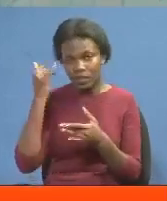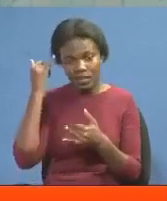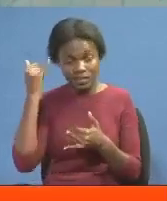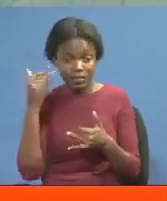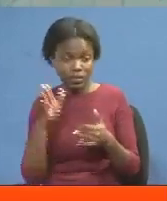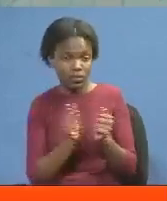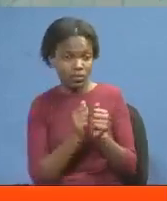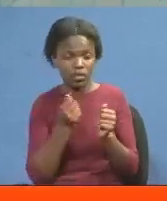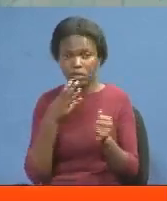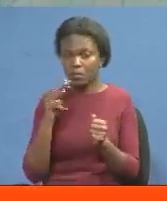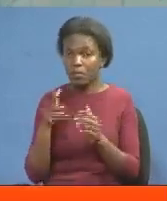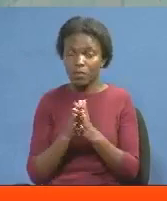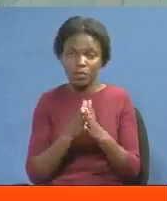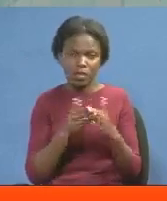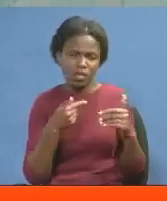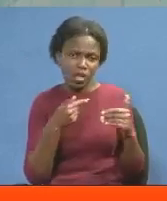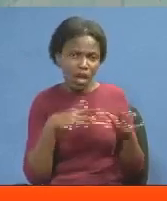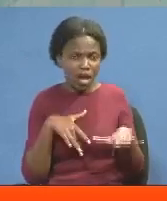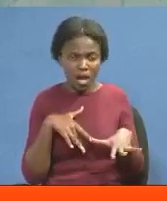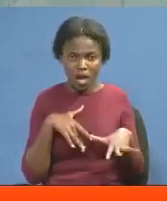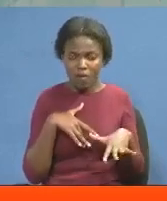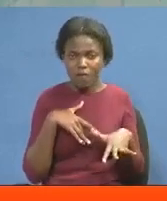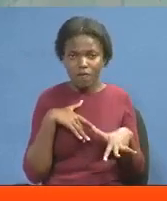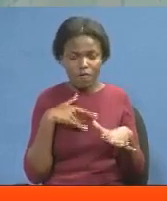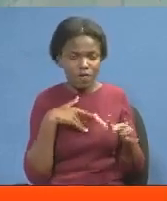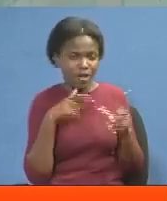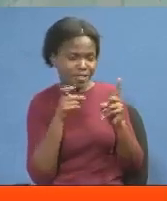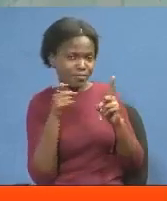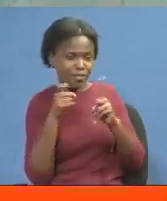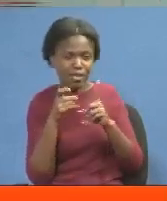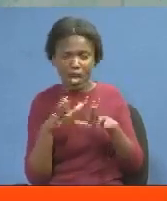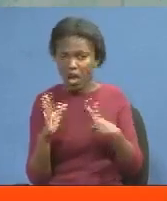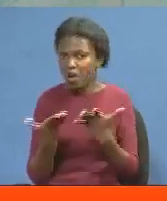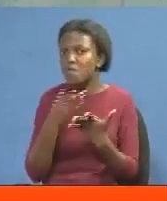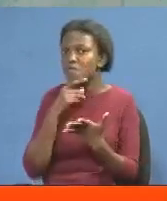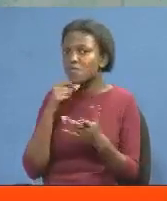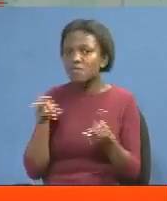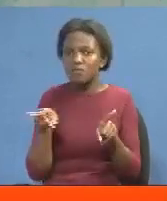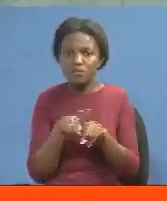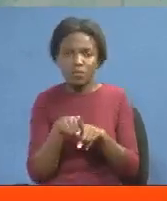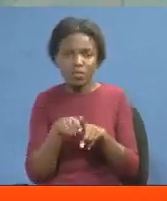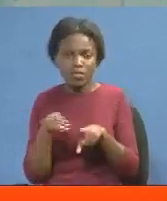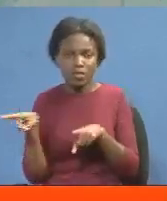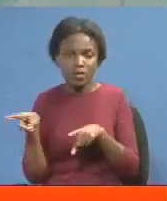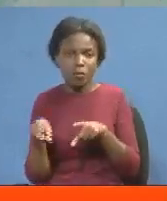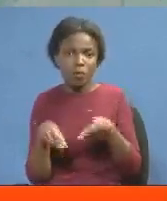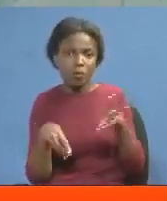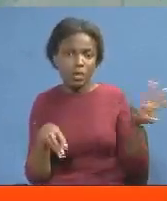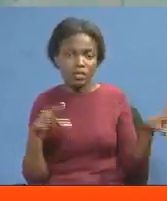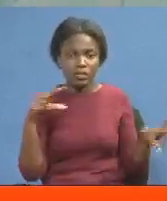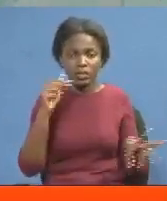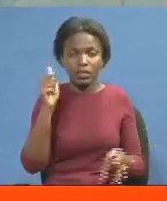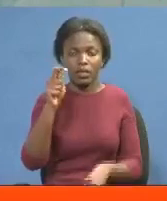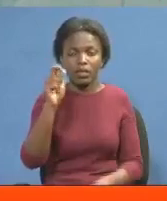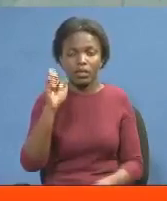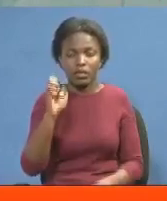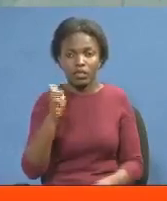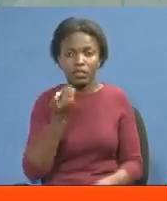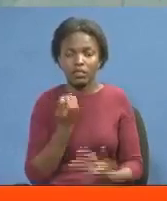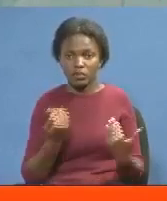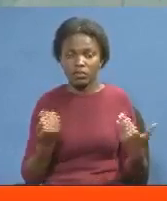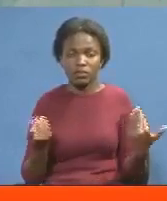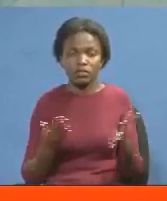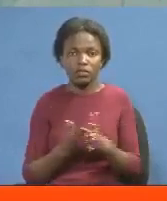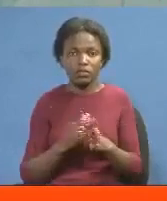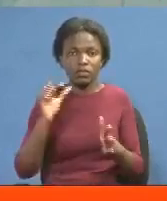pain I feel every day that our brothers are killed at Westgate, mm-hmm. our children are killed in Garissa University, mm-hmm.